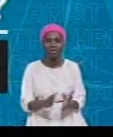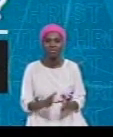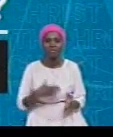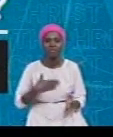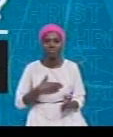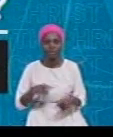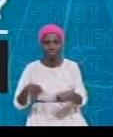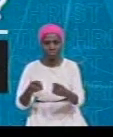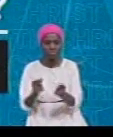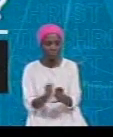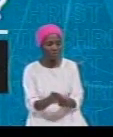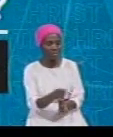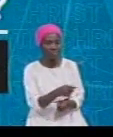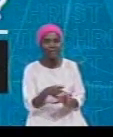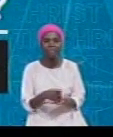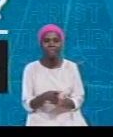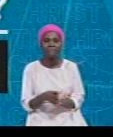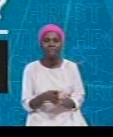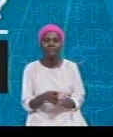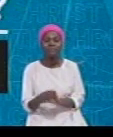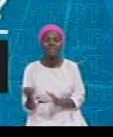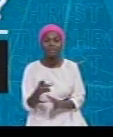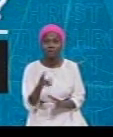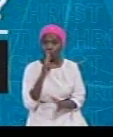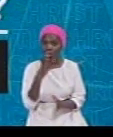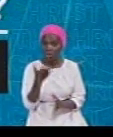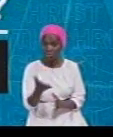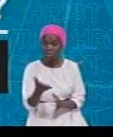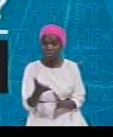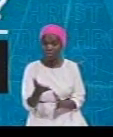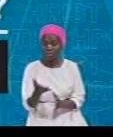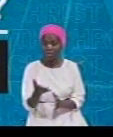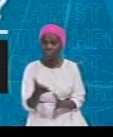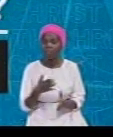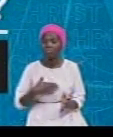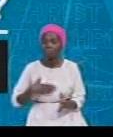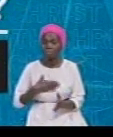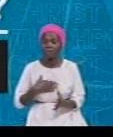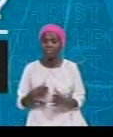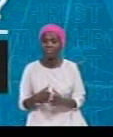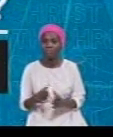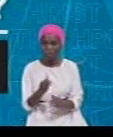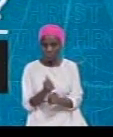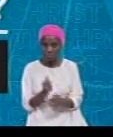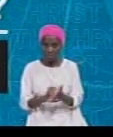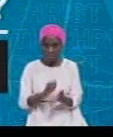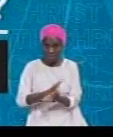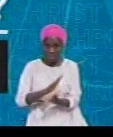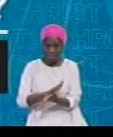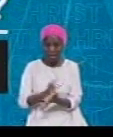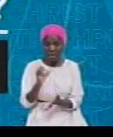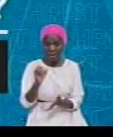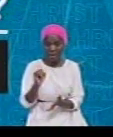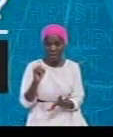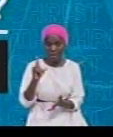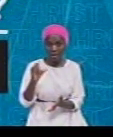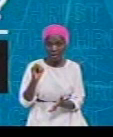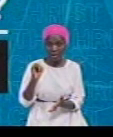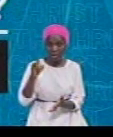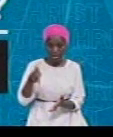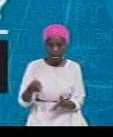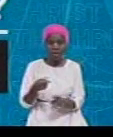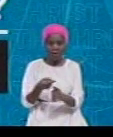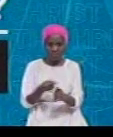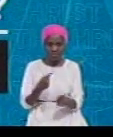them. And wherever you are, please collect a slip and a package from the